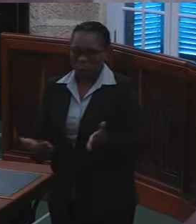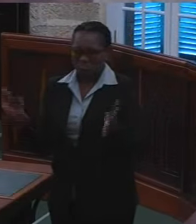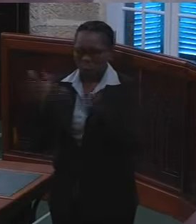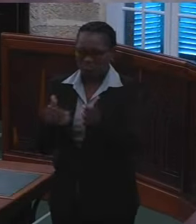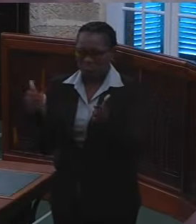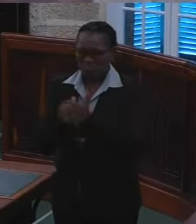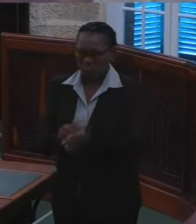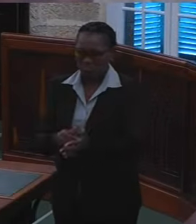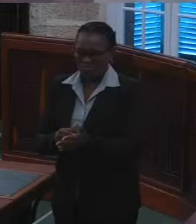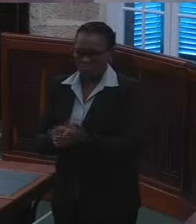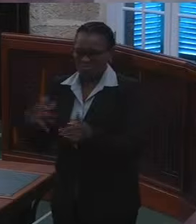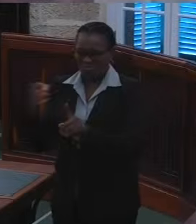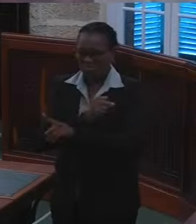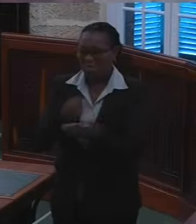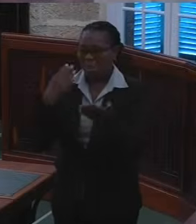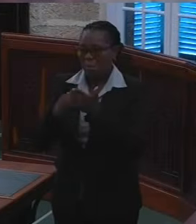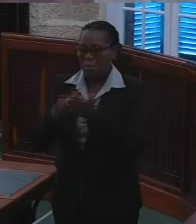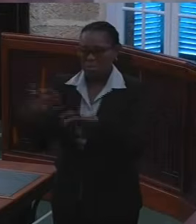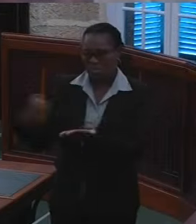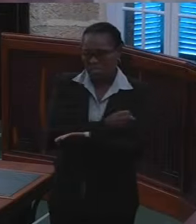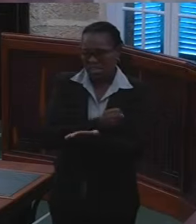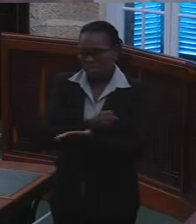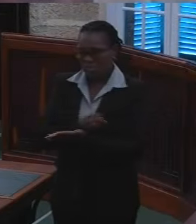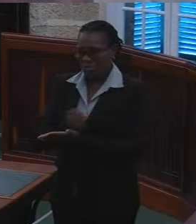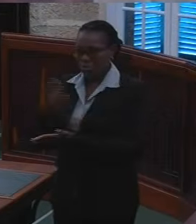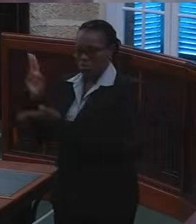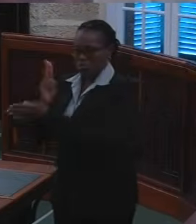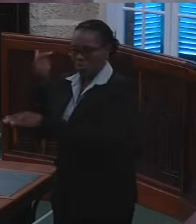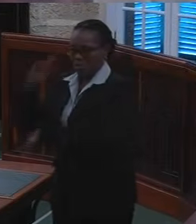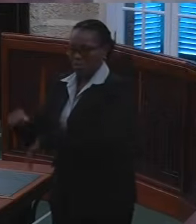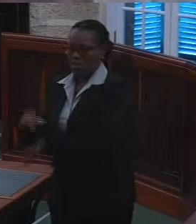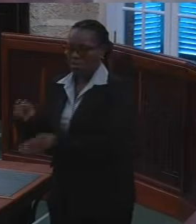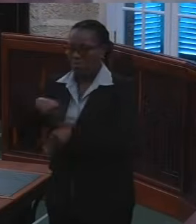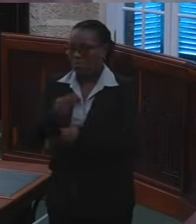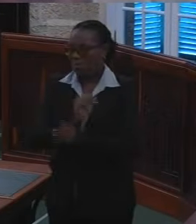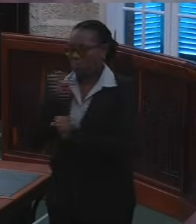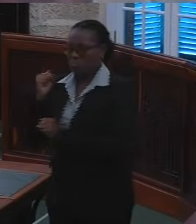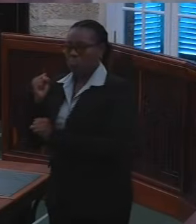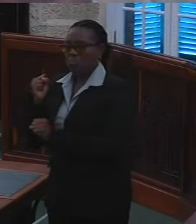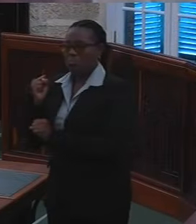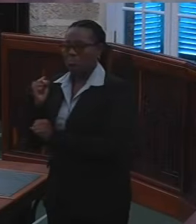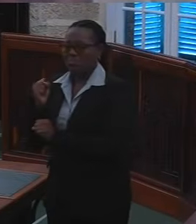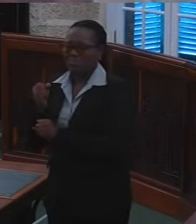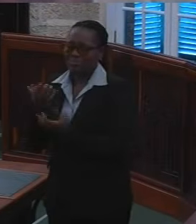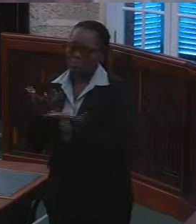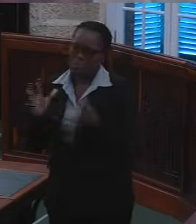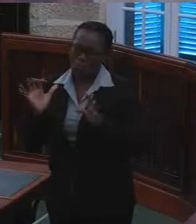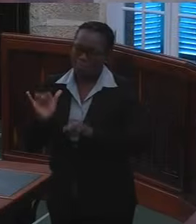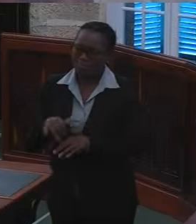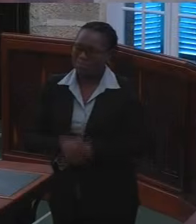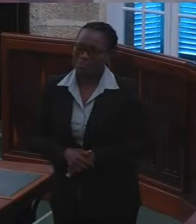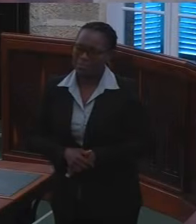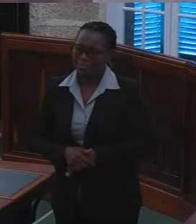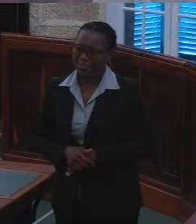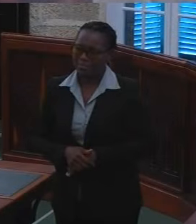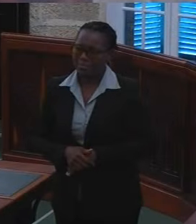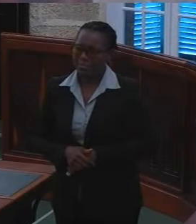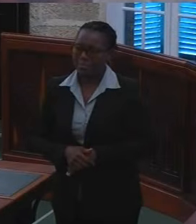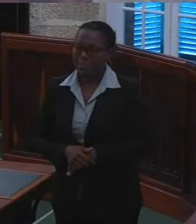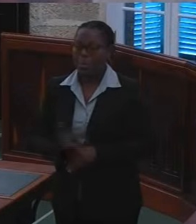and that is something that we have a serious concern about. Mr. Speaker, we have done a